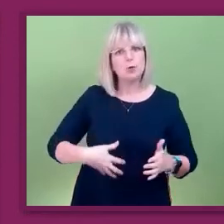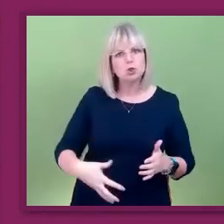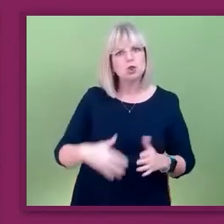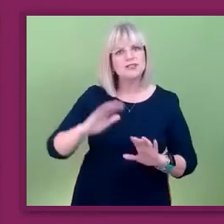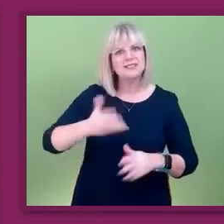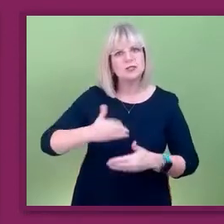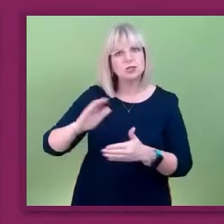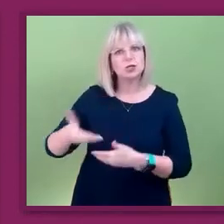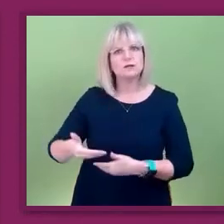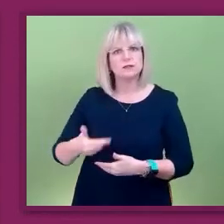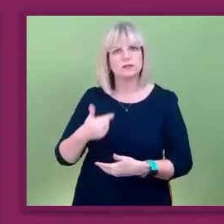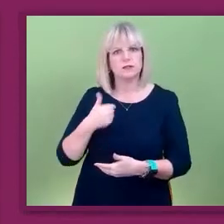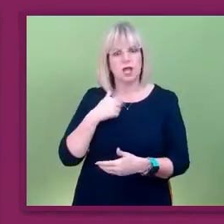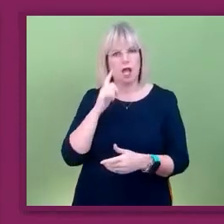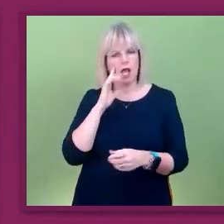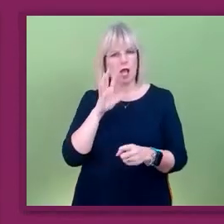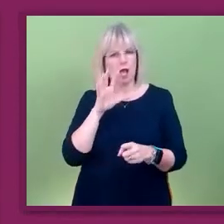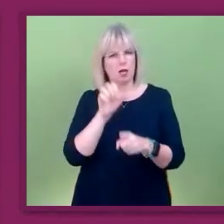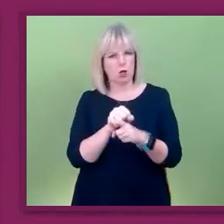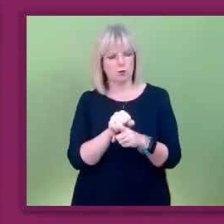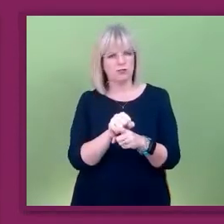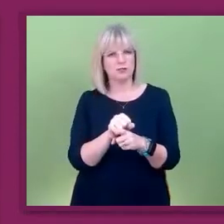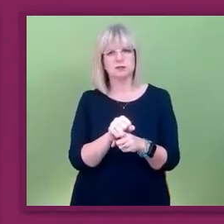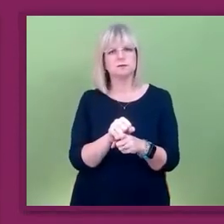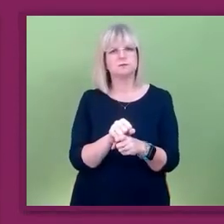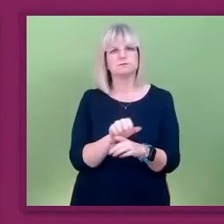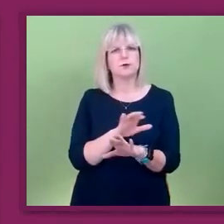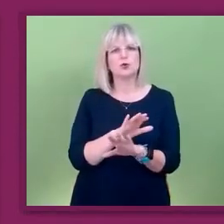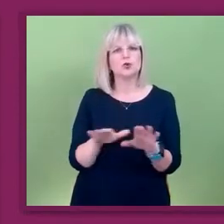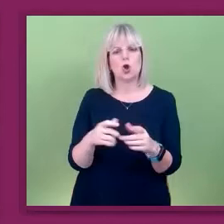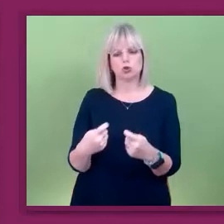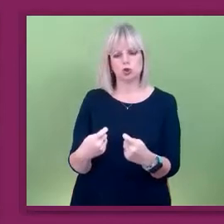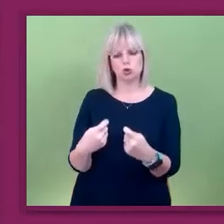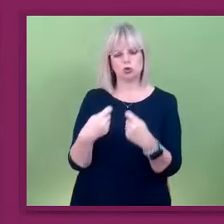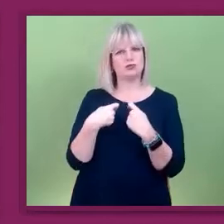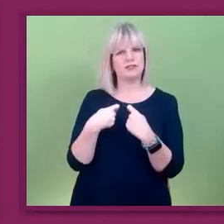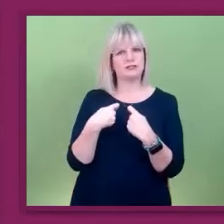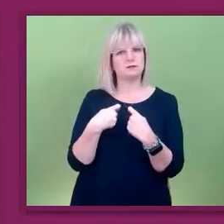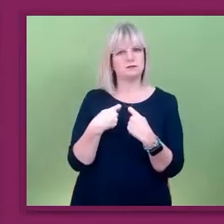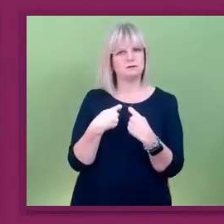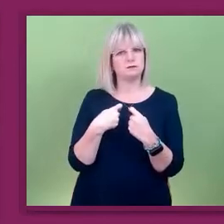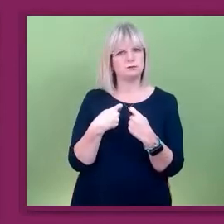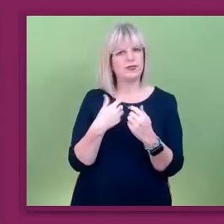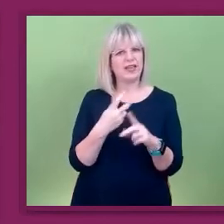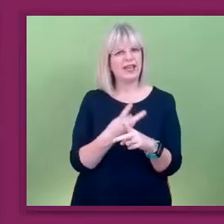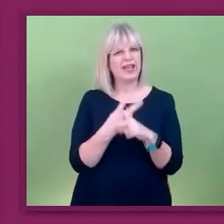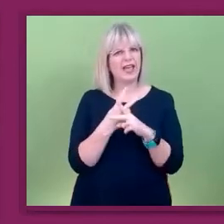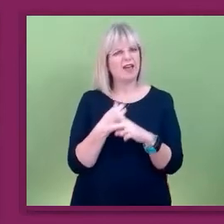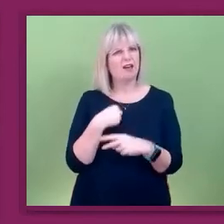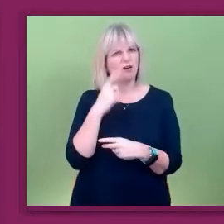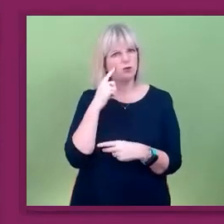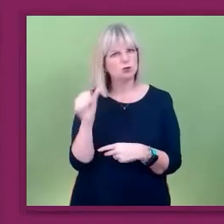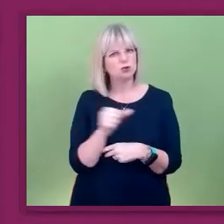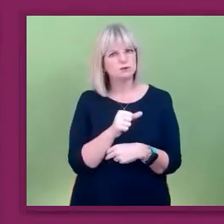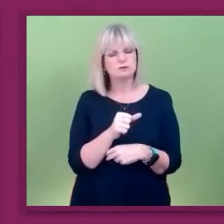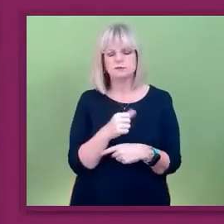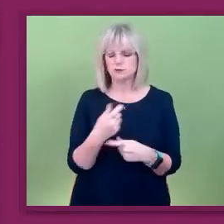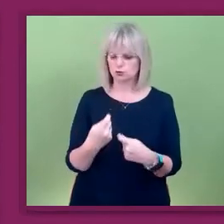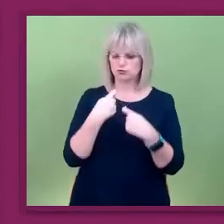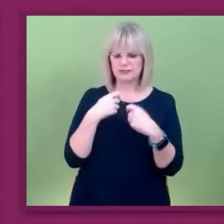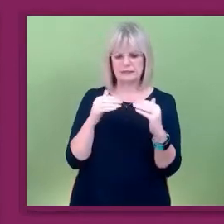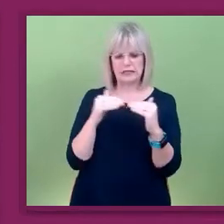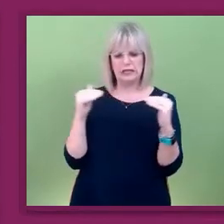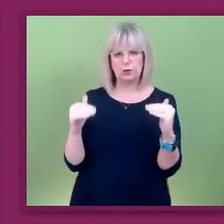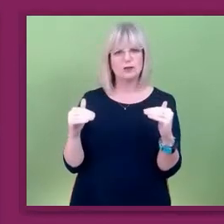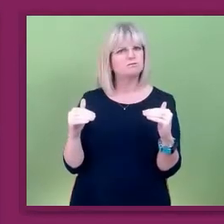wasn't treated with the care that I thought I deserved. I didn't feel like I was treated equally, and I didn't feel like my